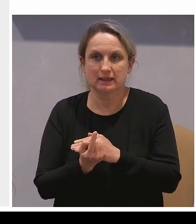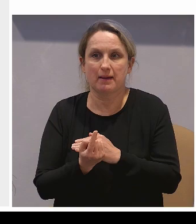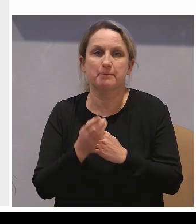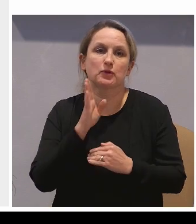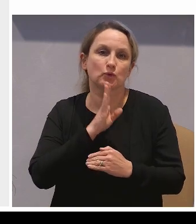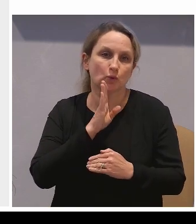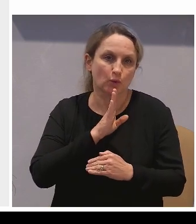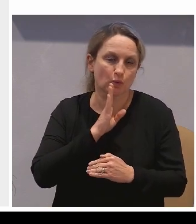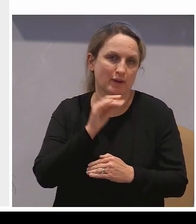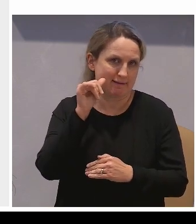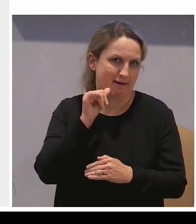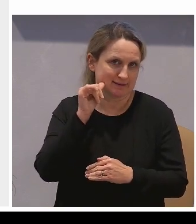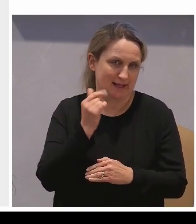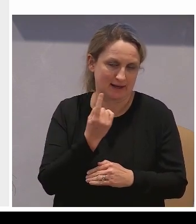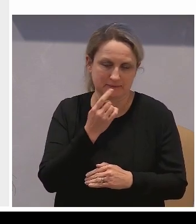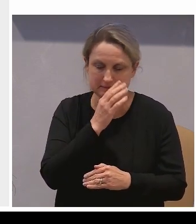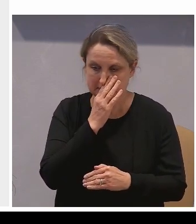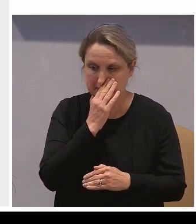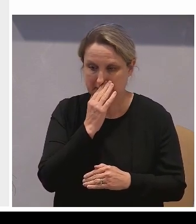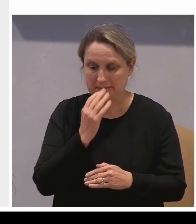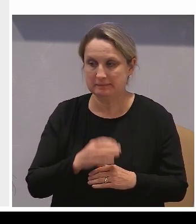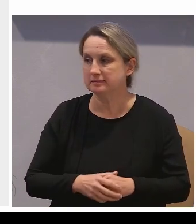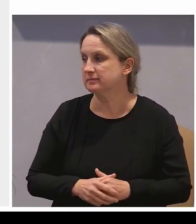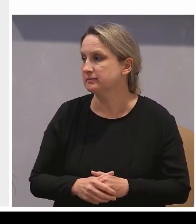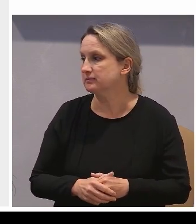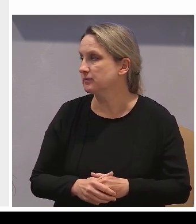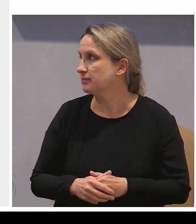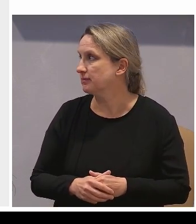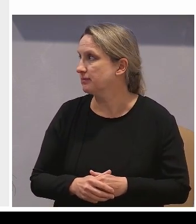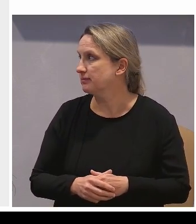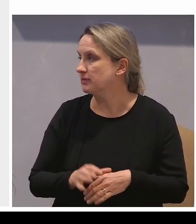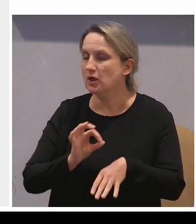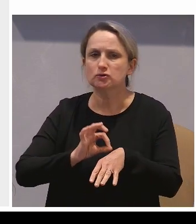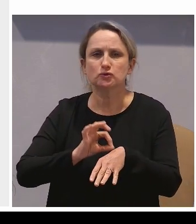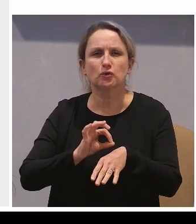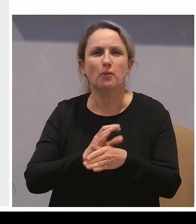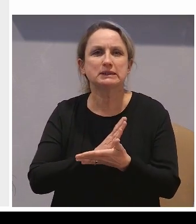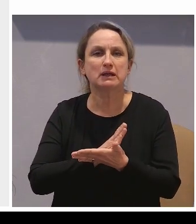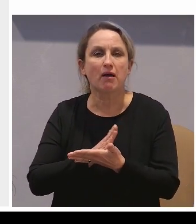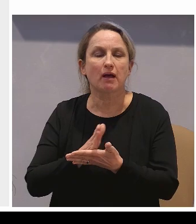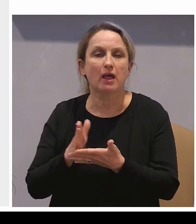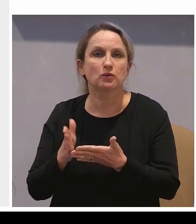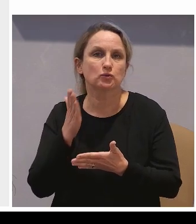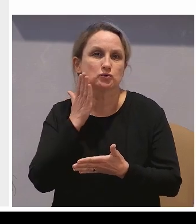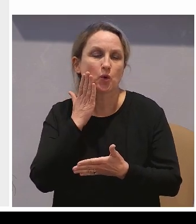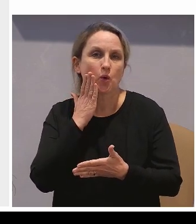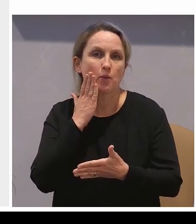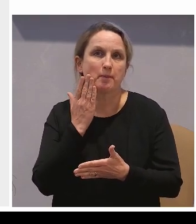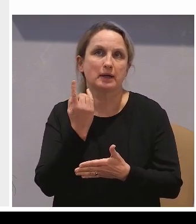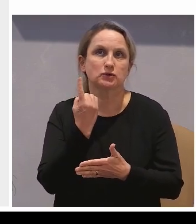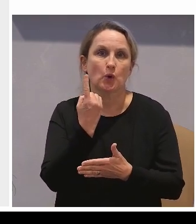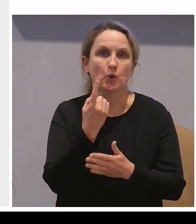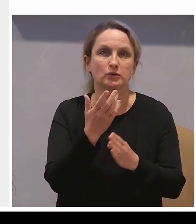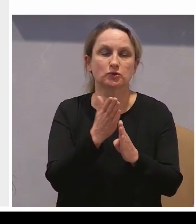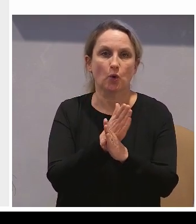in tüdrukutel one ja X naistel. chromosome, and this is a syndrome that girls and Sündroomi women get. esinemissageduseks on umbes üks The juht incidence